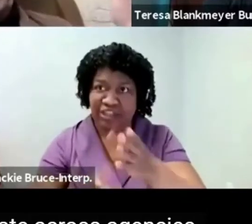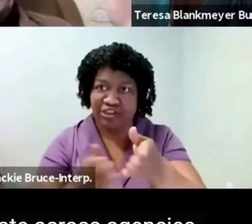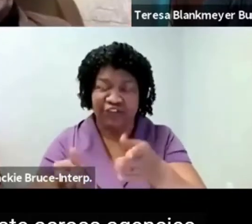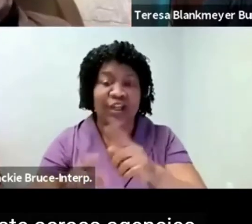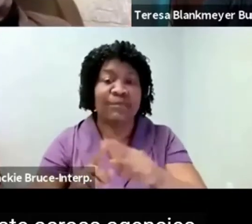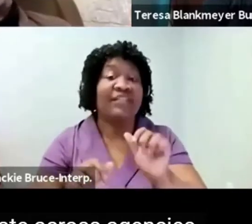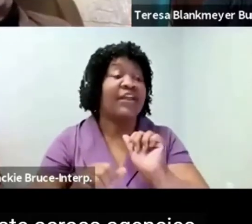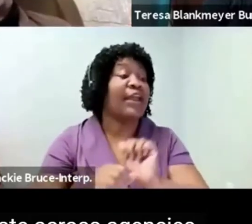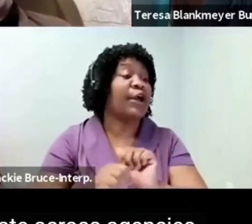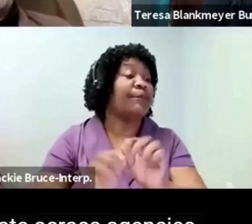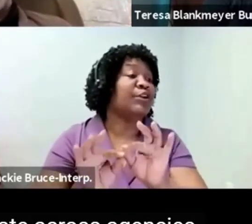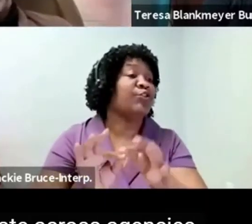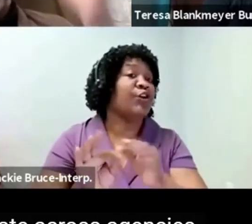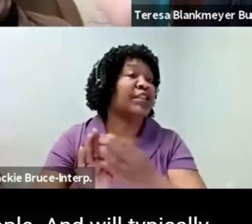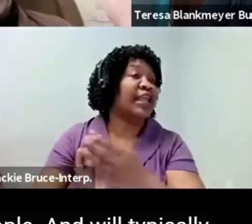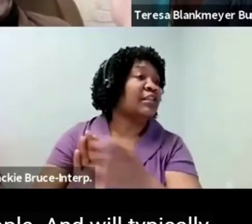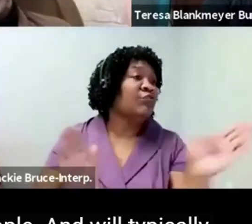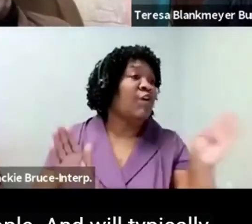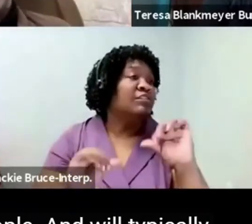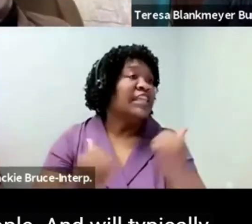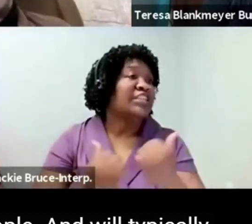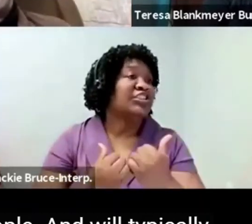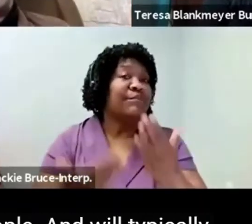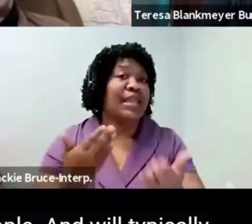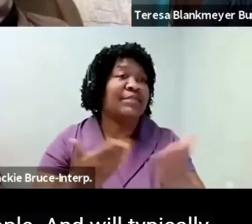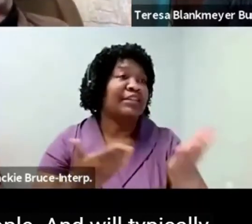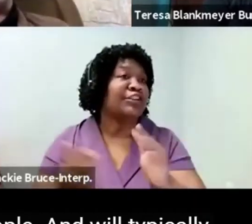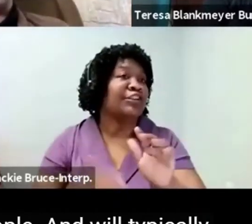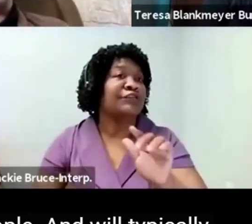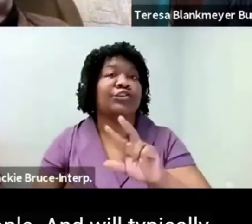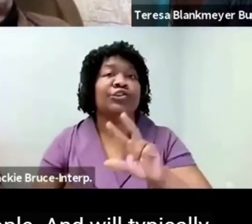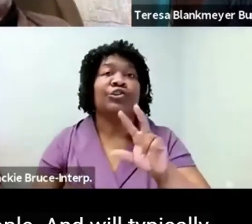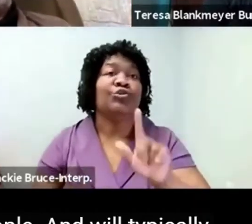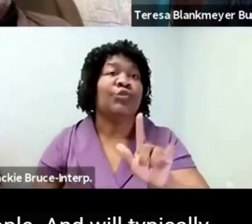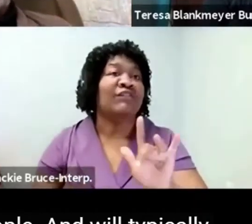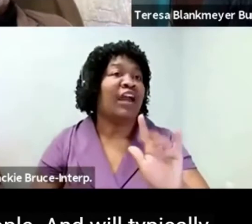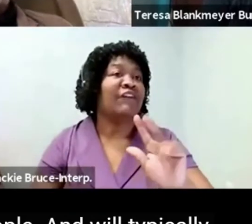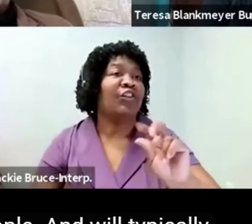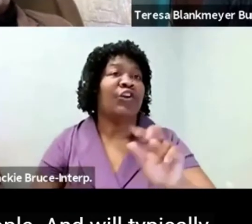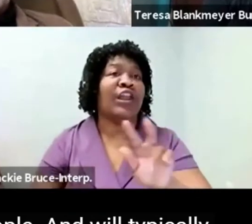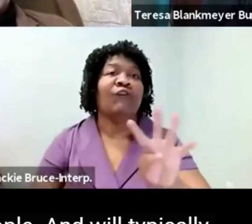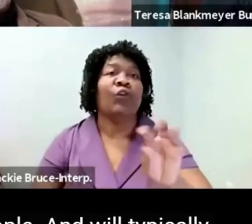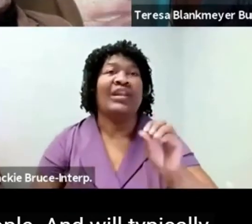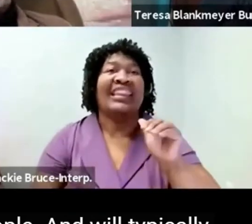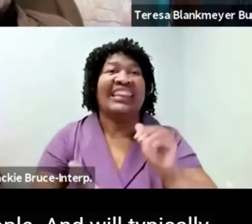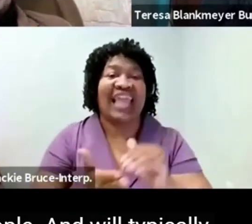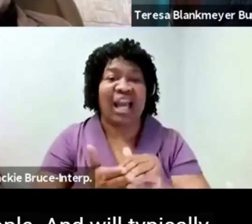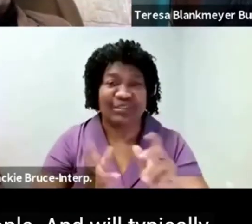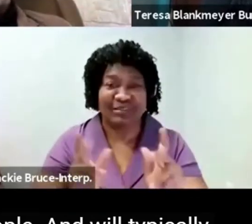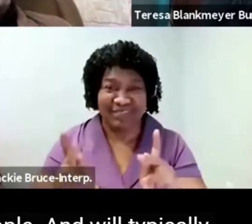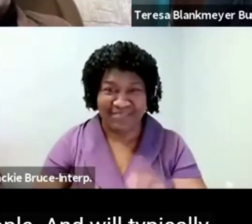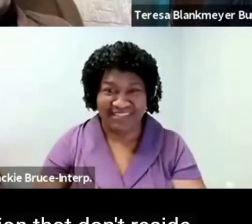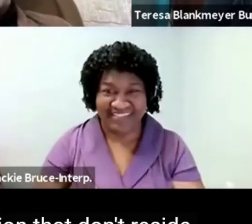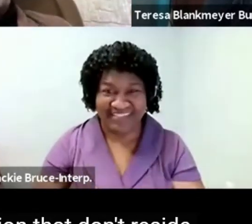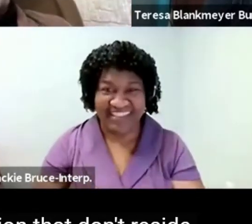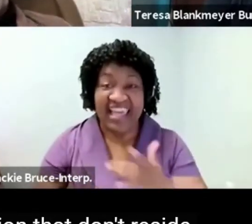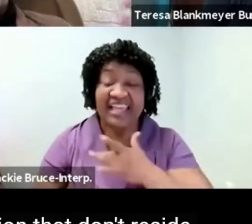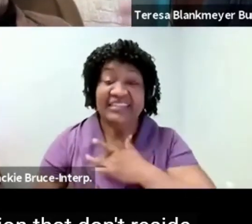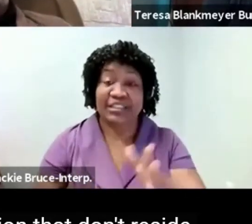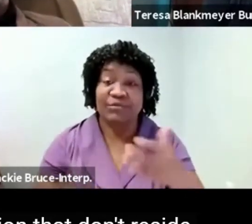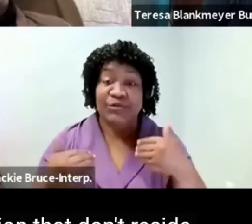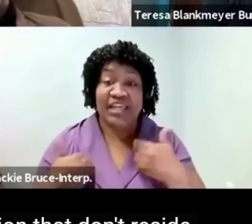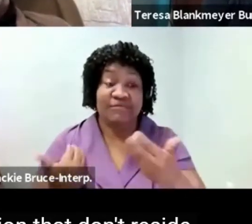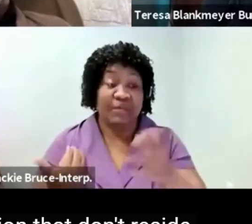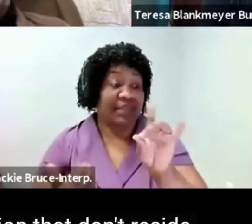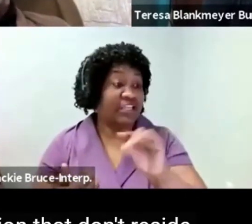helping coordinate across agencies. And so they might serve 25, 30, 40,000 people. And we'll typically have 80